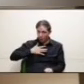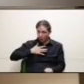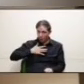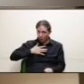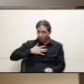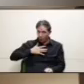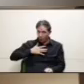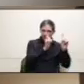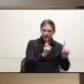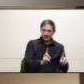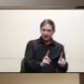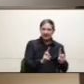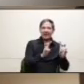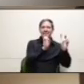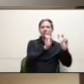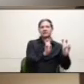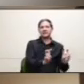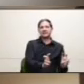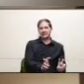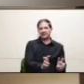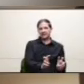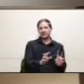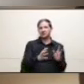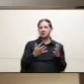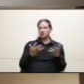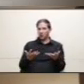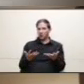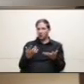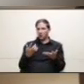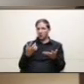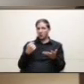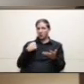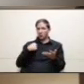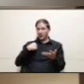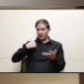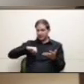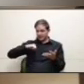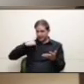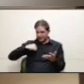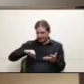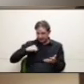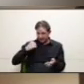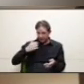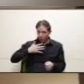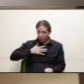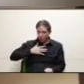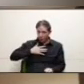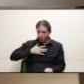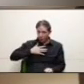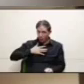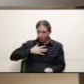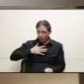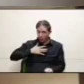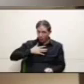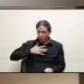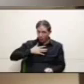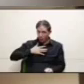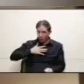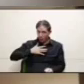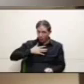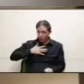with electricity. So it is the intention of the municipality that we appoint